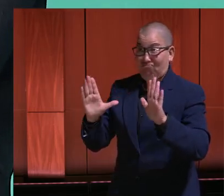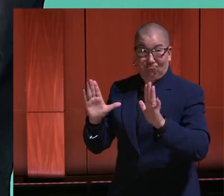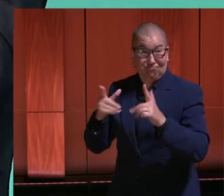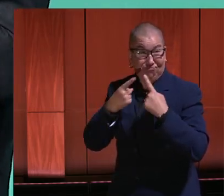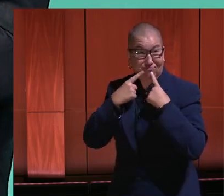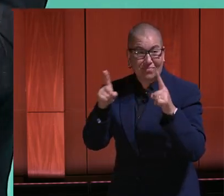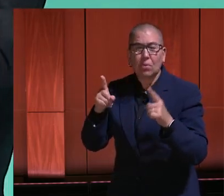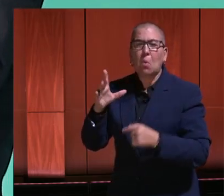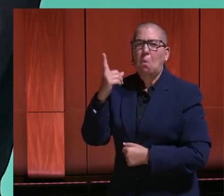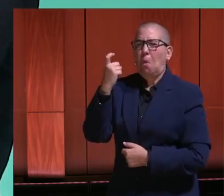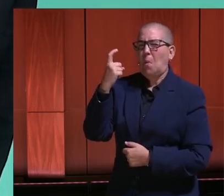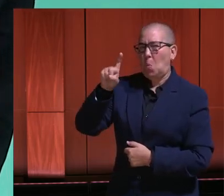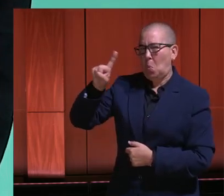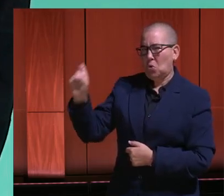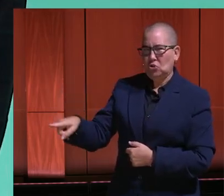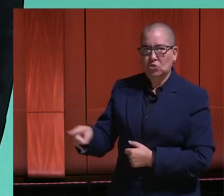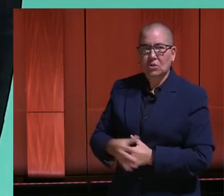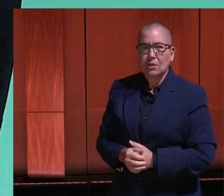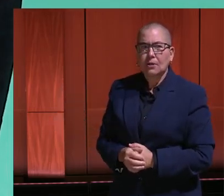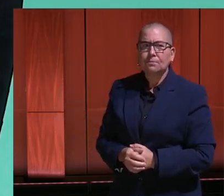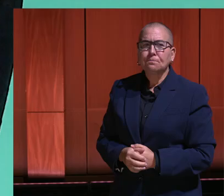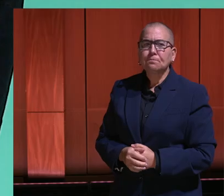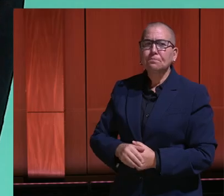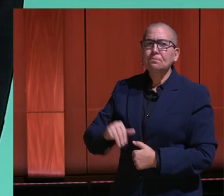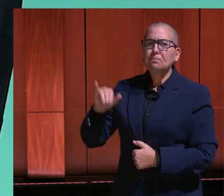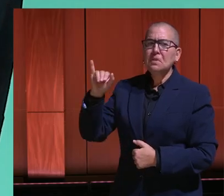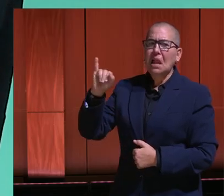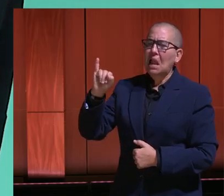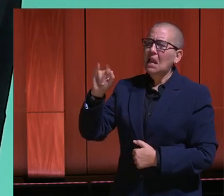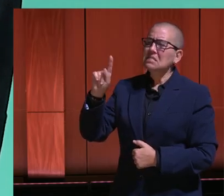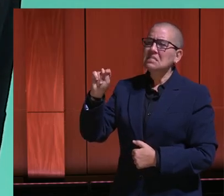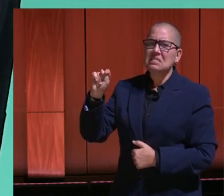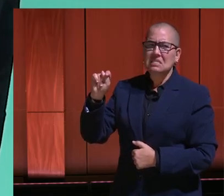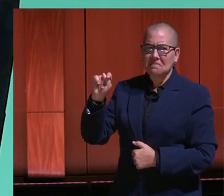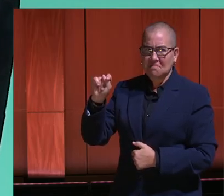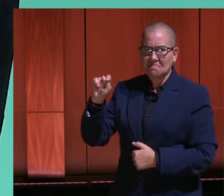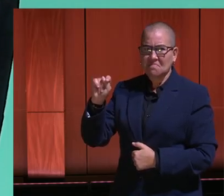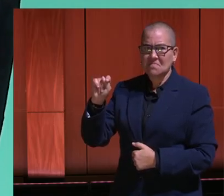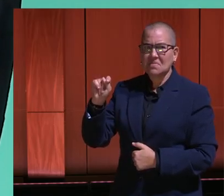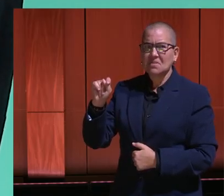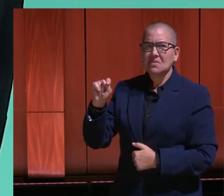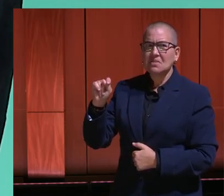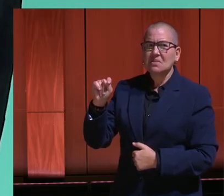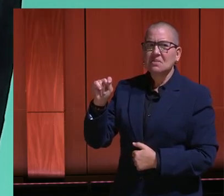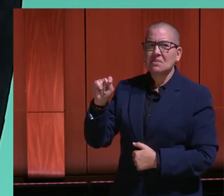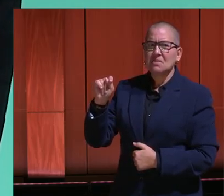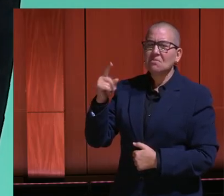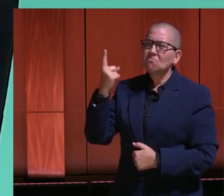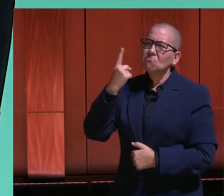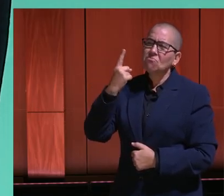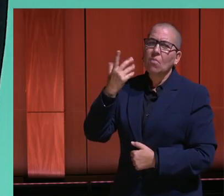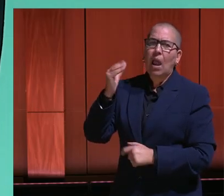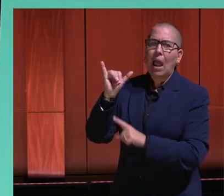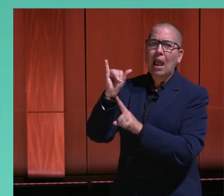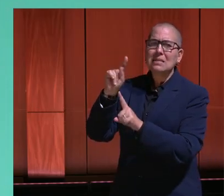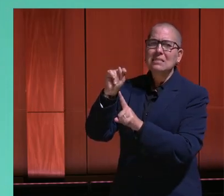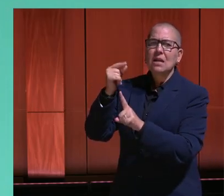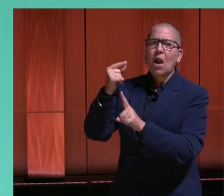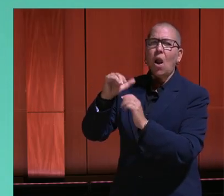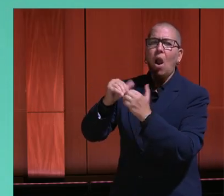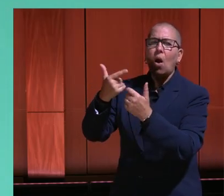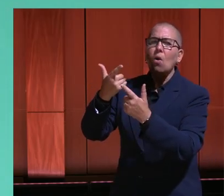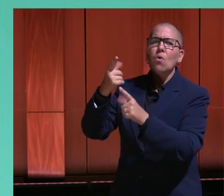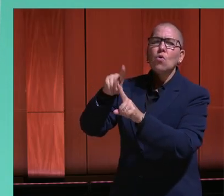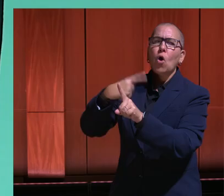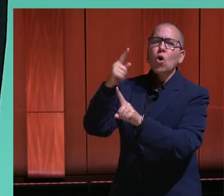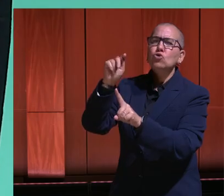How does IT contribute to the long-term vision and goals of what you're trying to achieve around innovation and